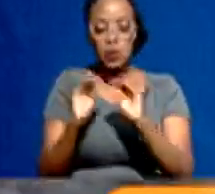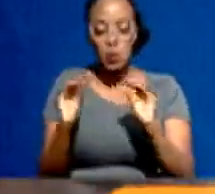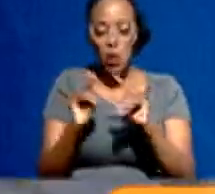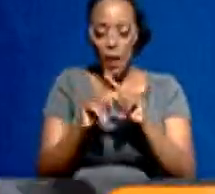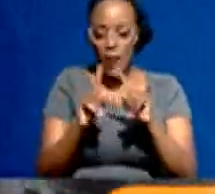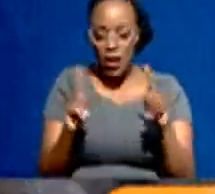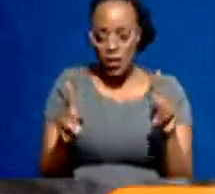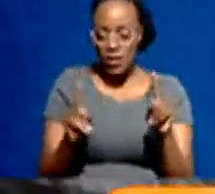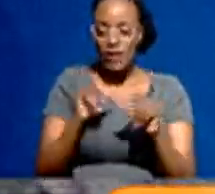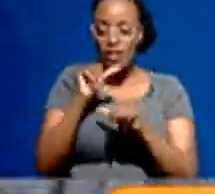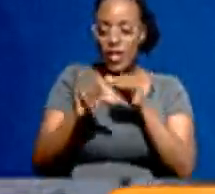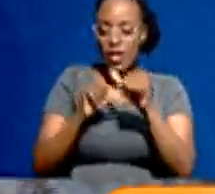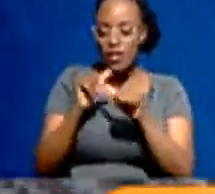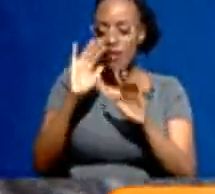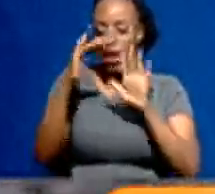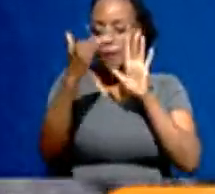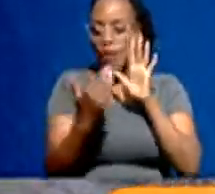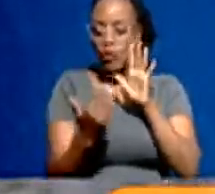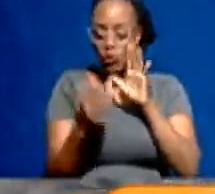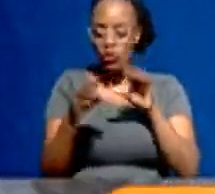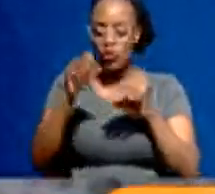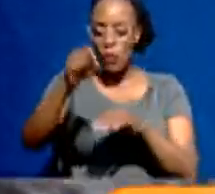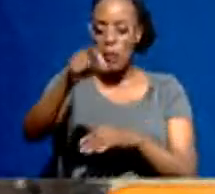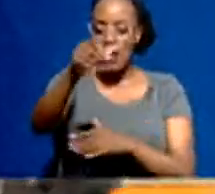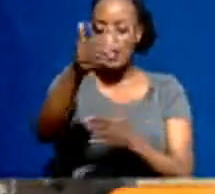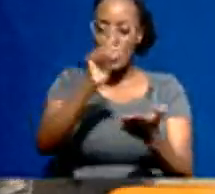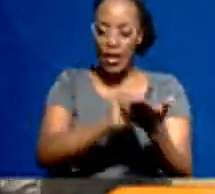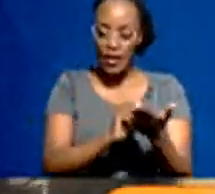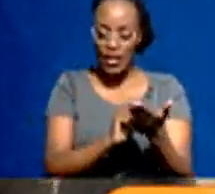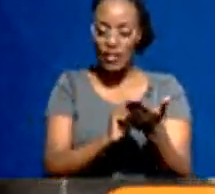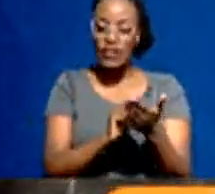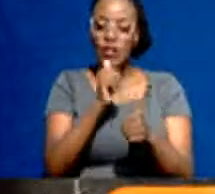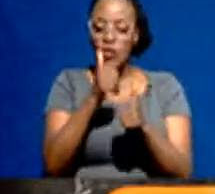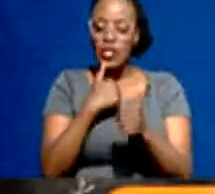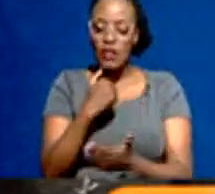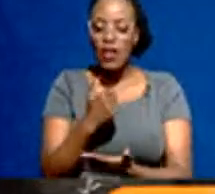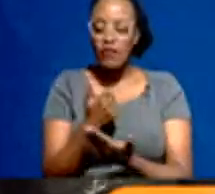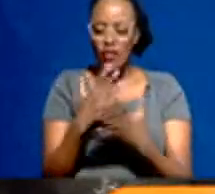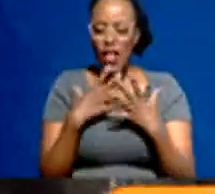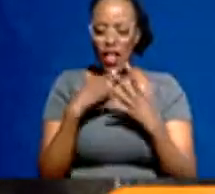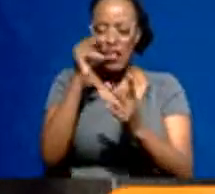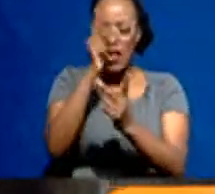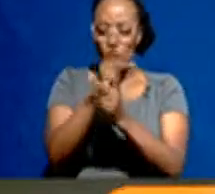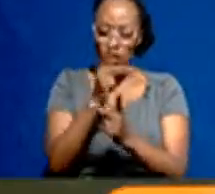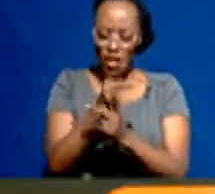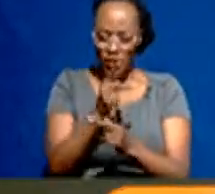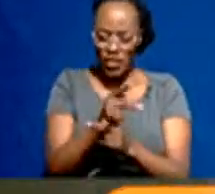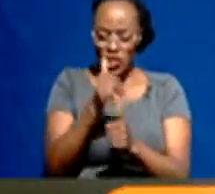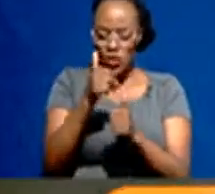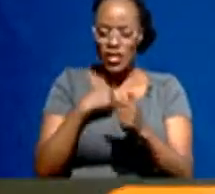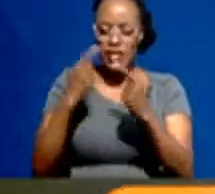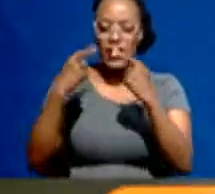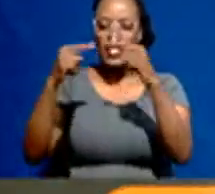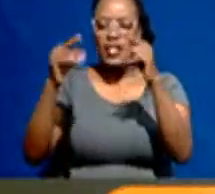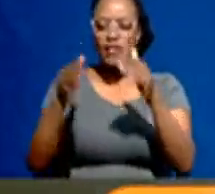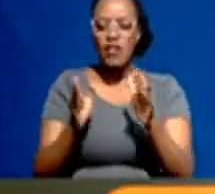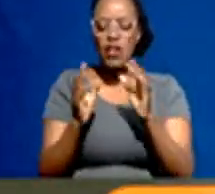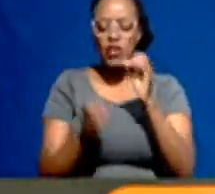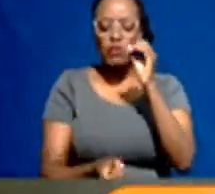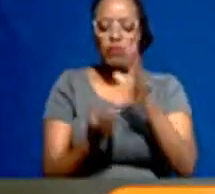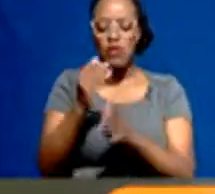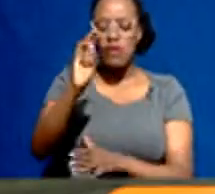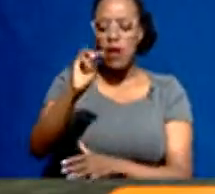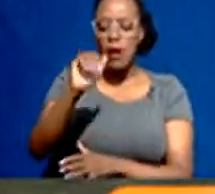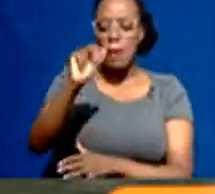However, a scientific approach to restoration efforts is helping conservationists successfully regenerate the